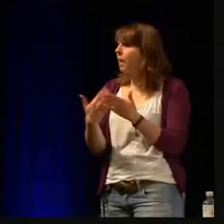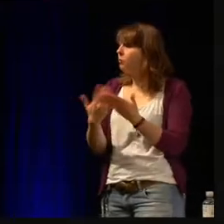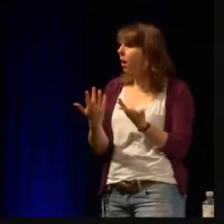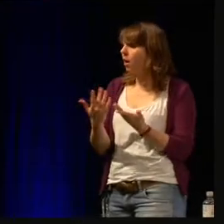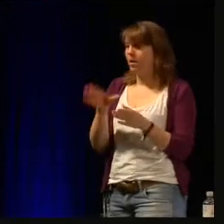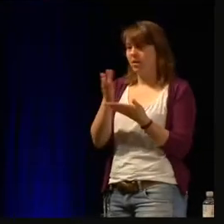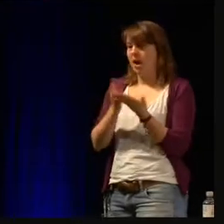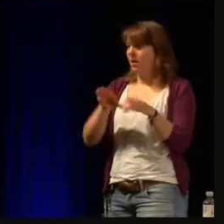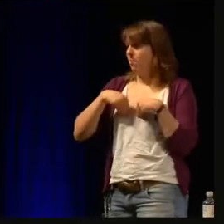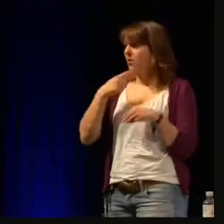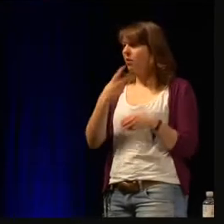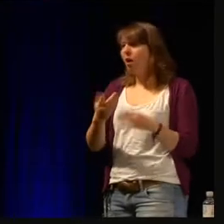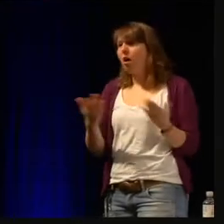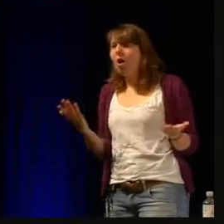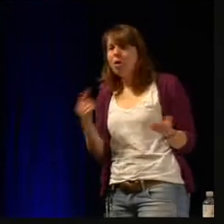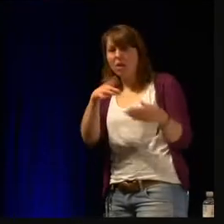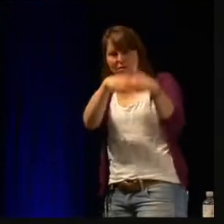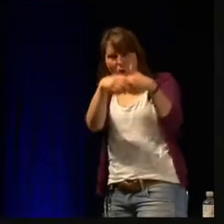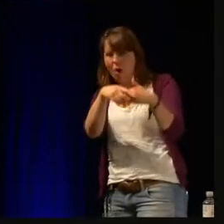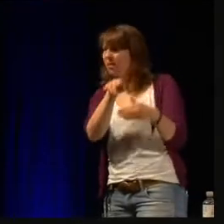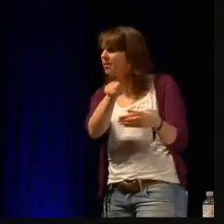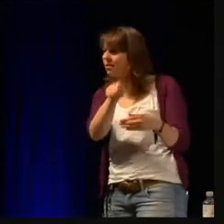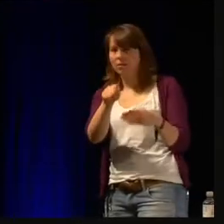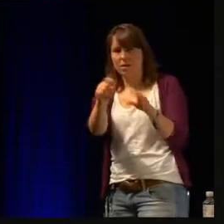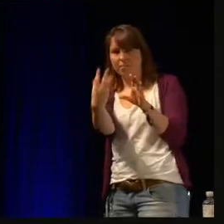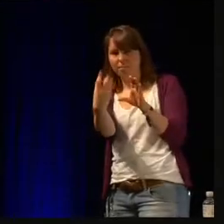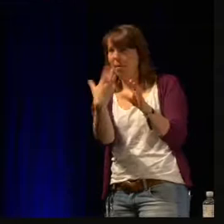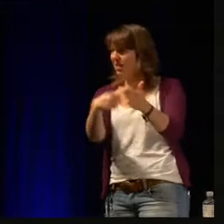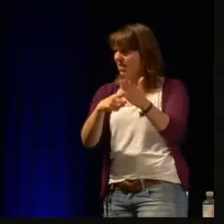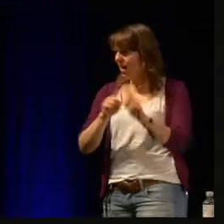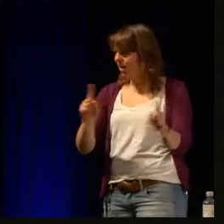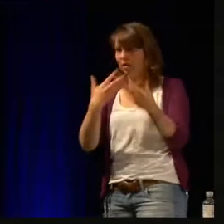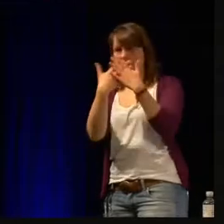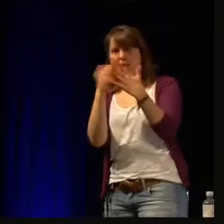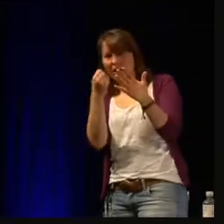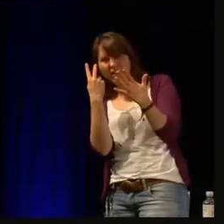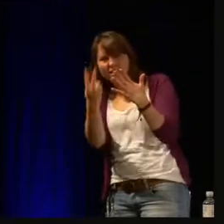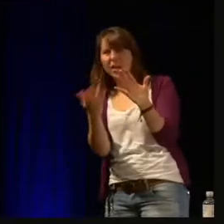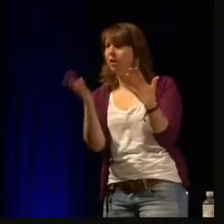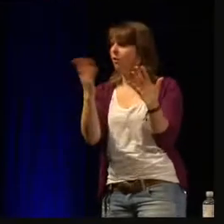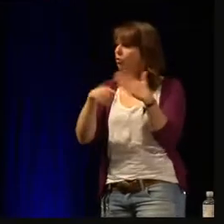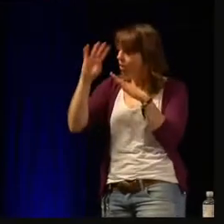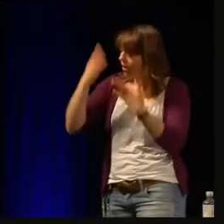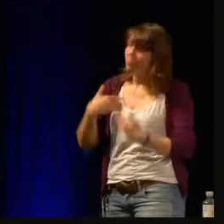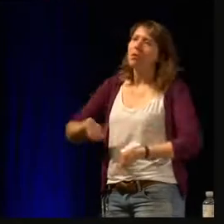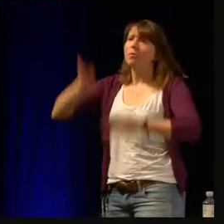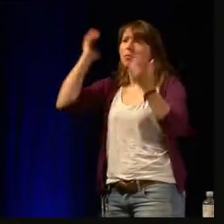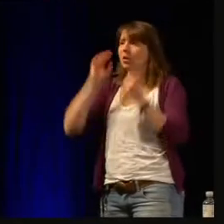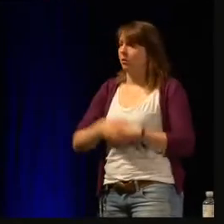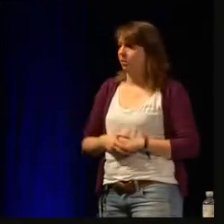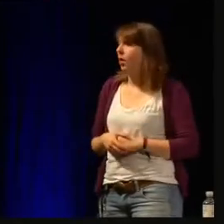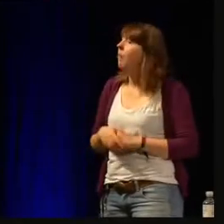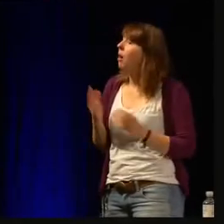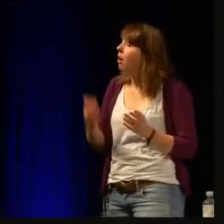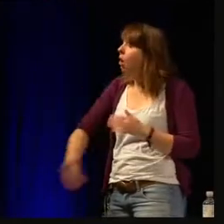users are also angry if they don't see posts from close friends and family members. The interesting part is that